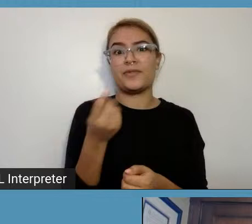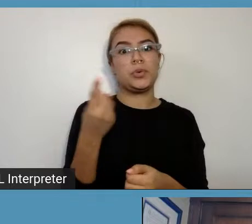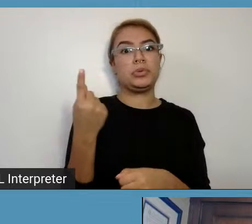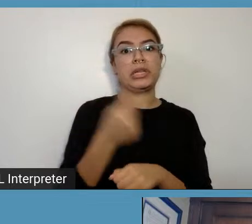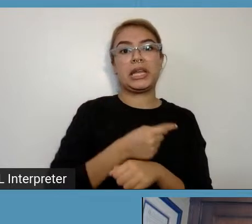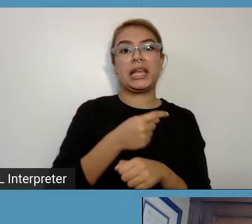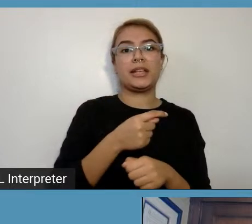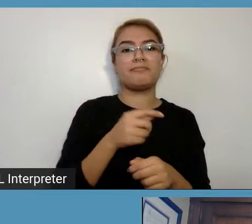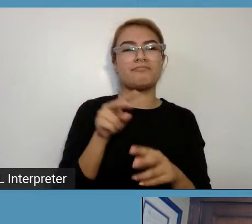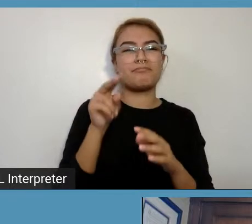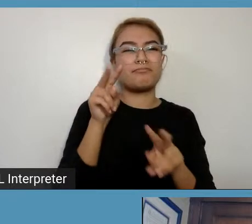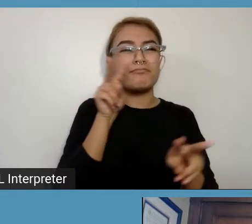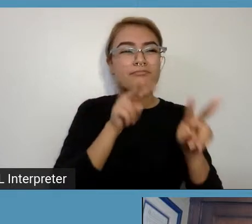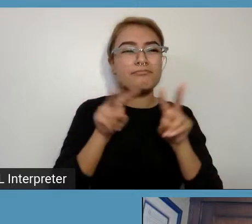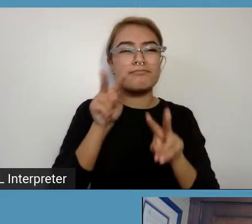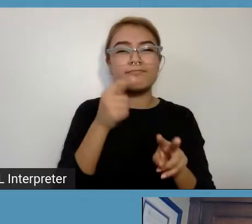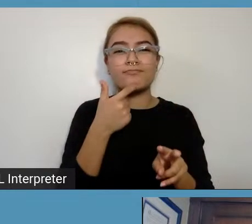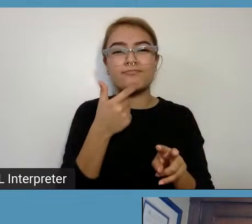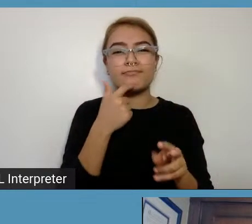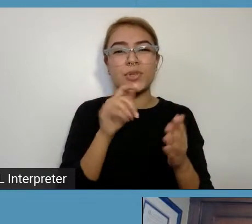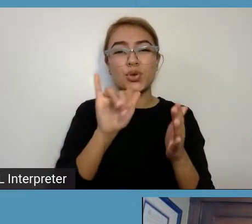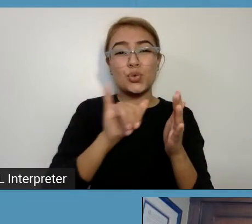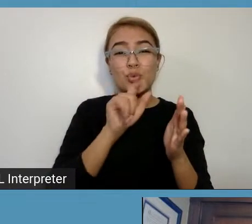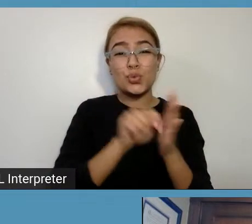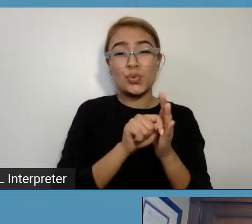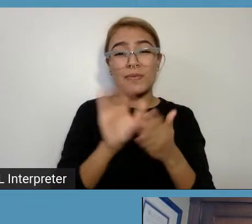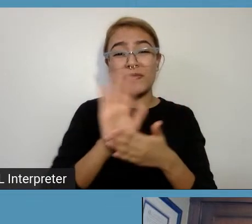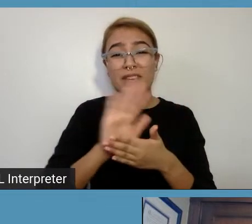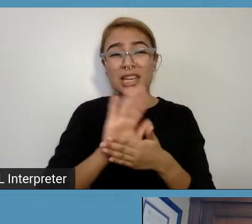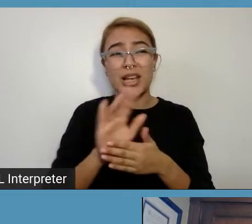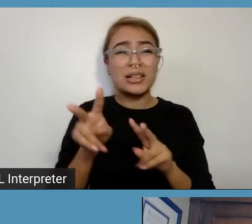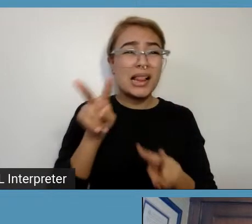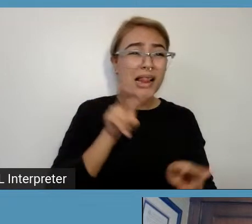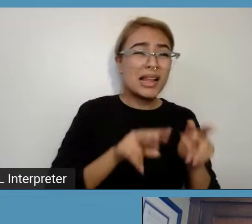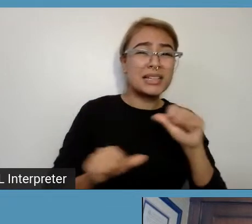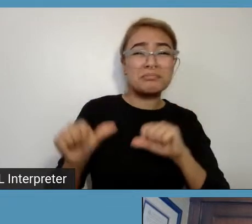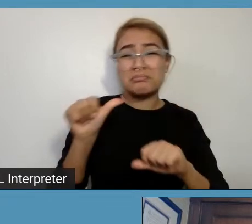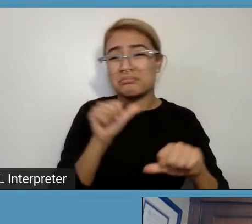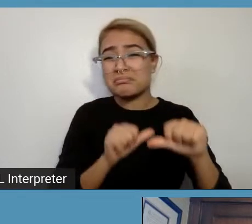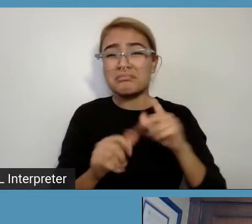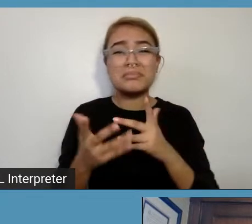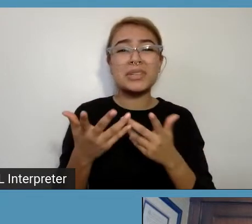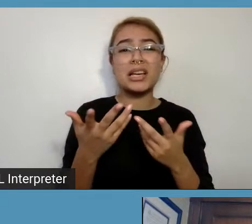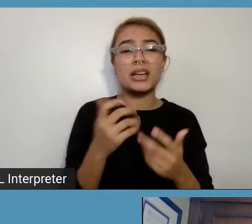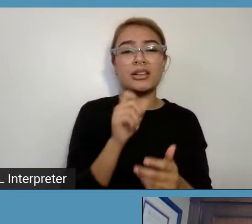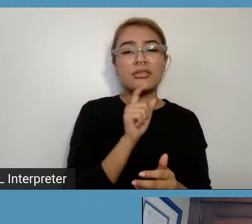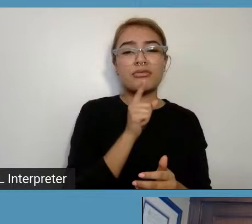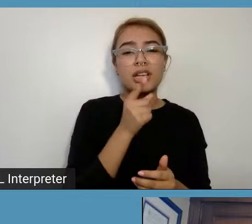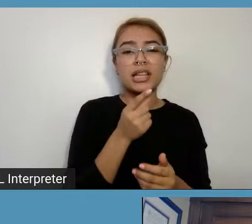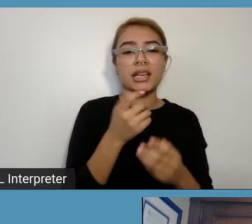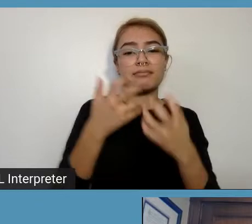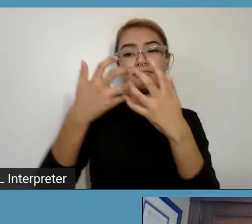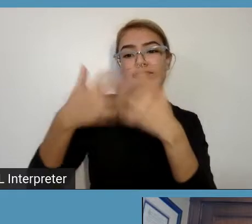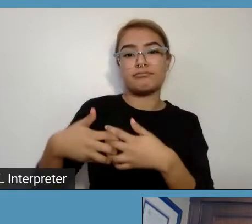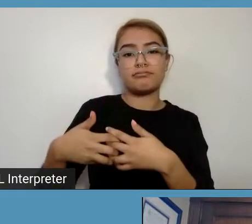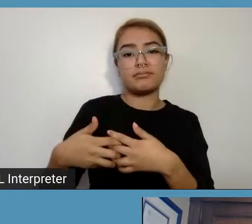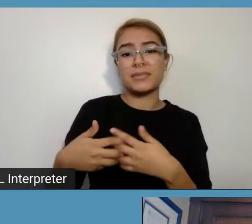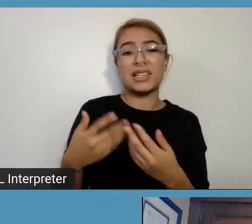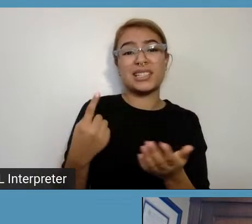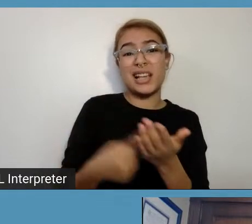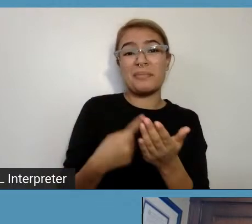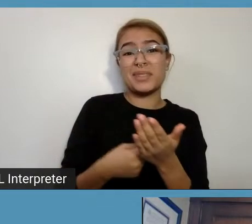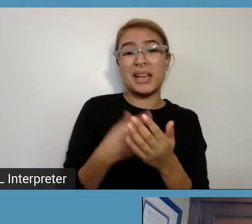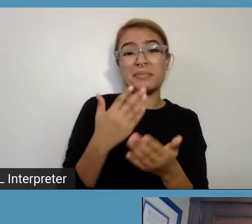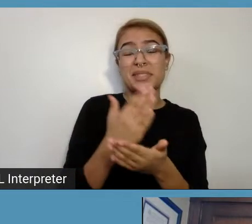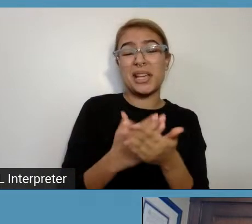and experimenting. Um, and it stitches it. What There's Mhm. some different softwares that just stitch it all